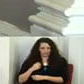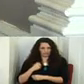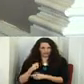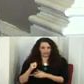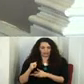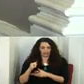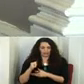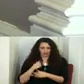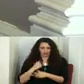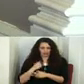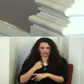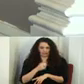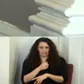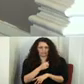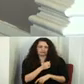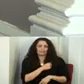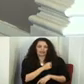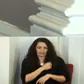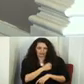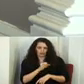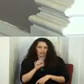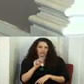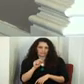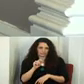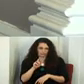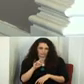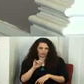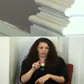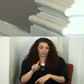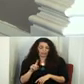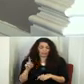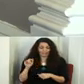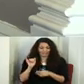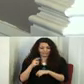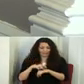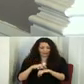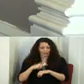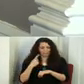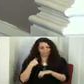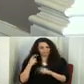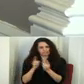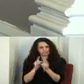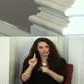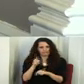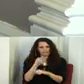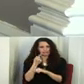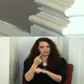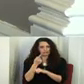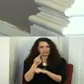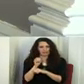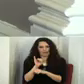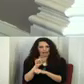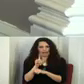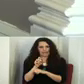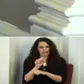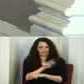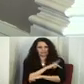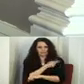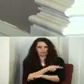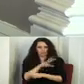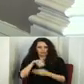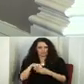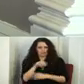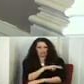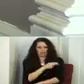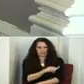that time, after about 6 months, I encountered the first AIDS patient to come into the hospital. It was absolutely devastating to everyone